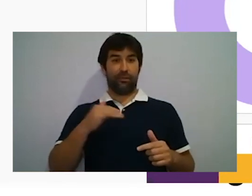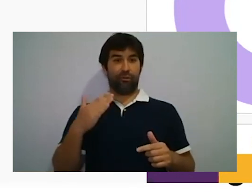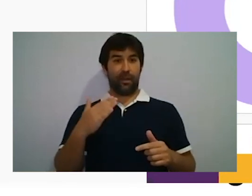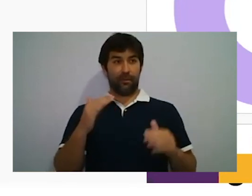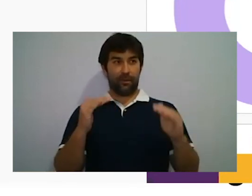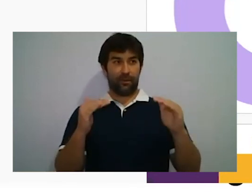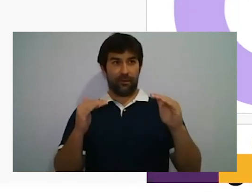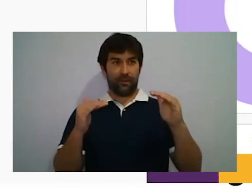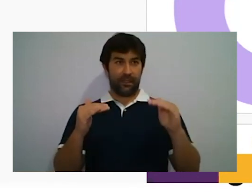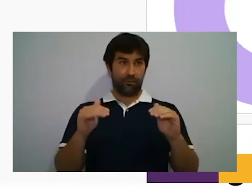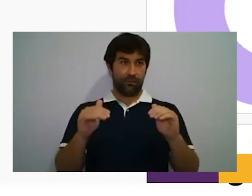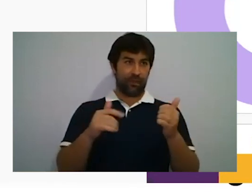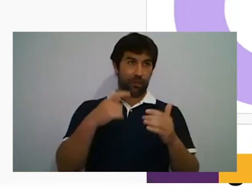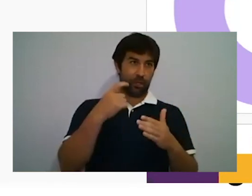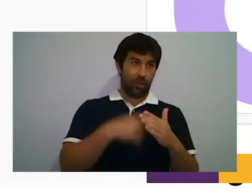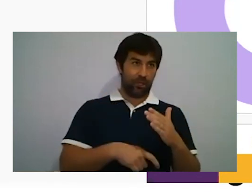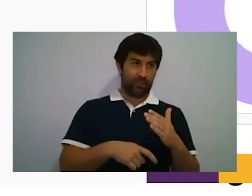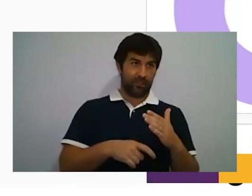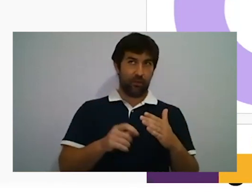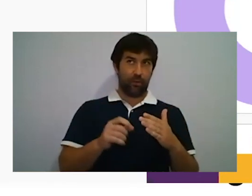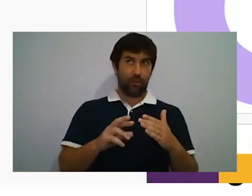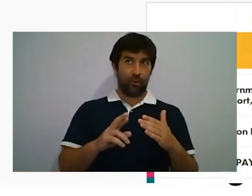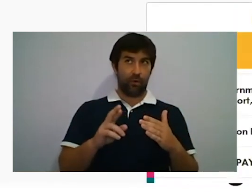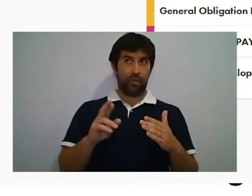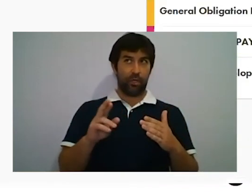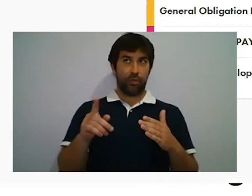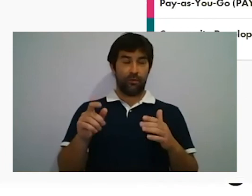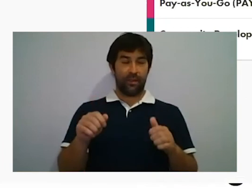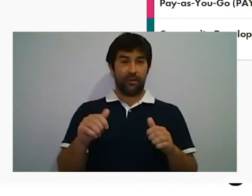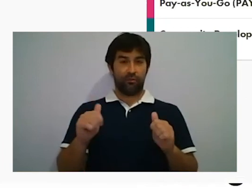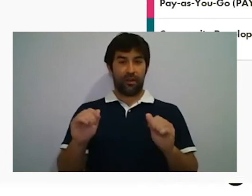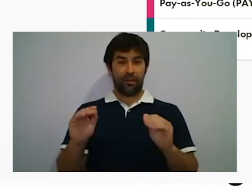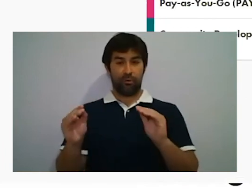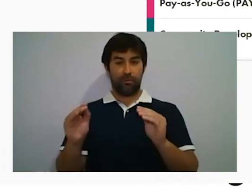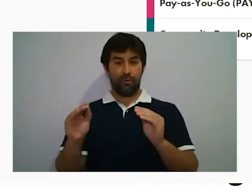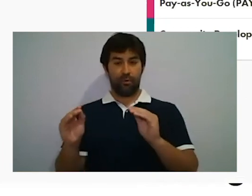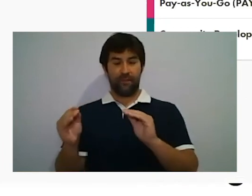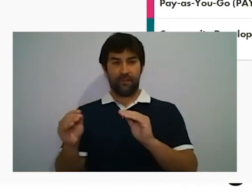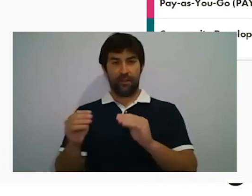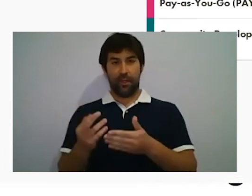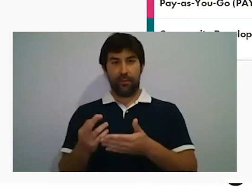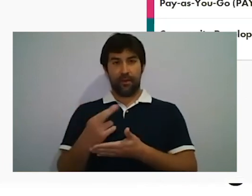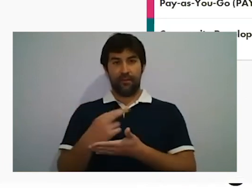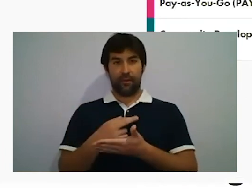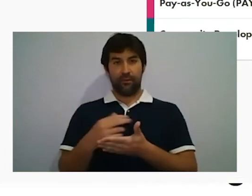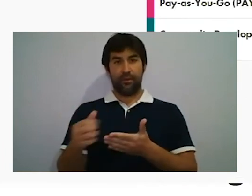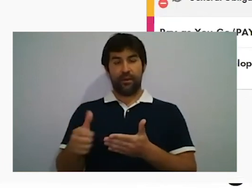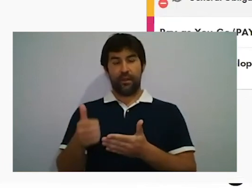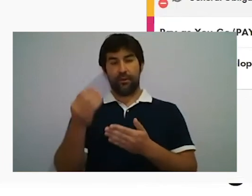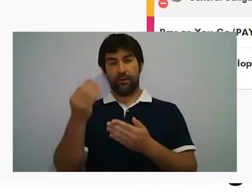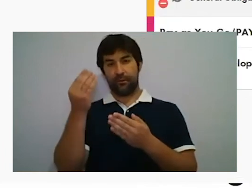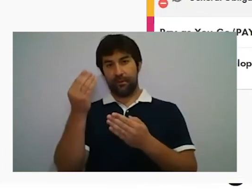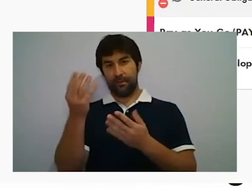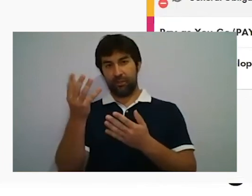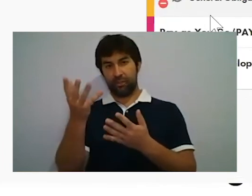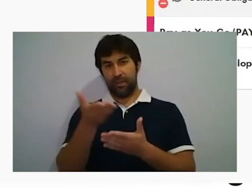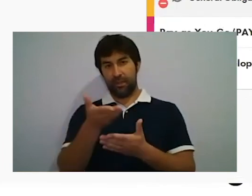bring substantial tax benefits, new jobs, new housing opportunities to the city that are good values